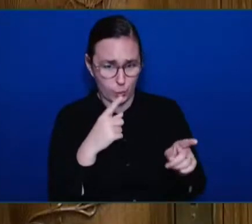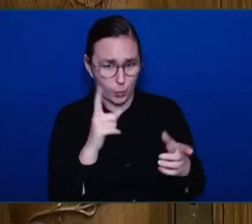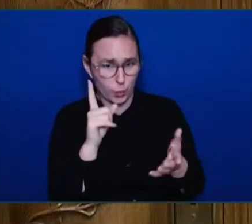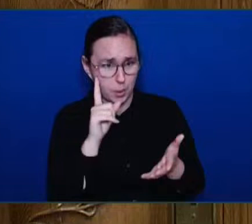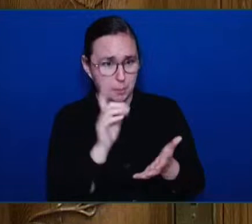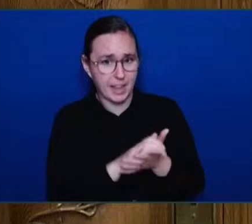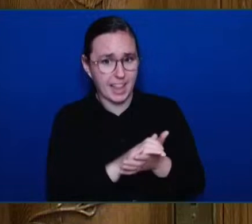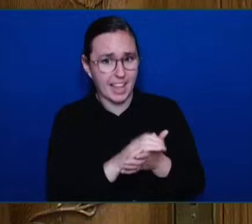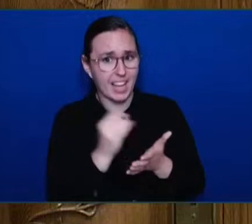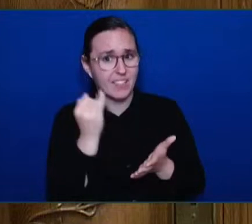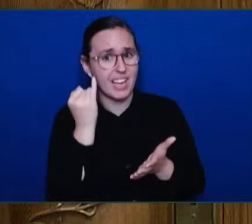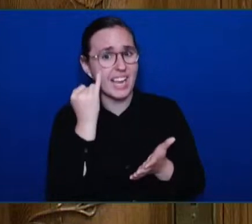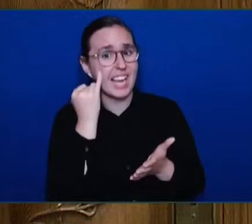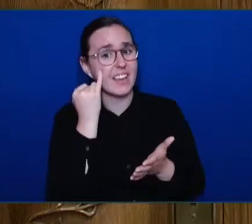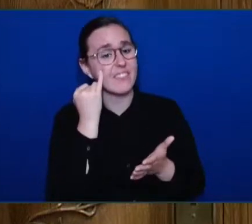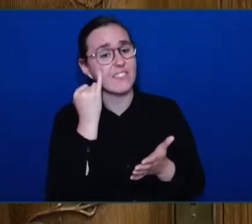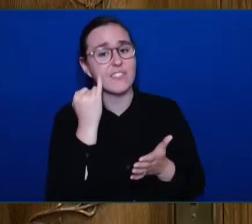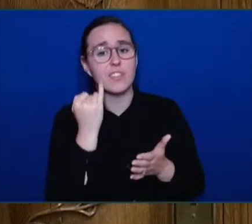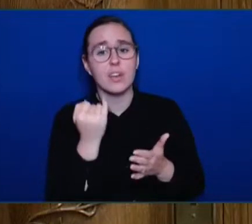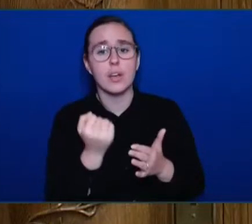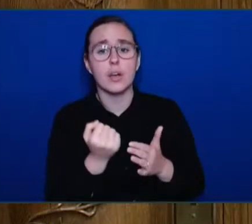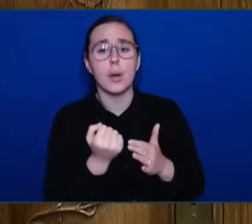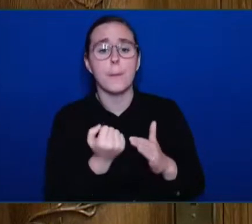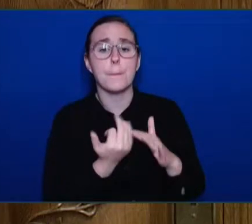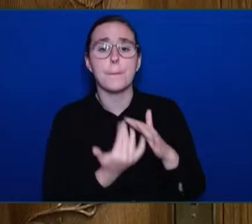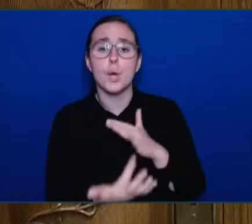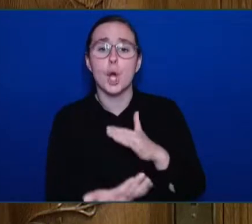Minister of Forests.